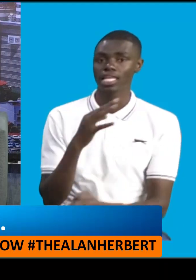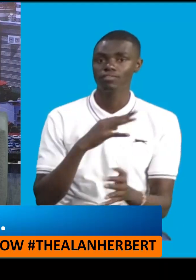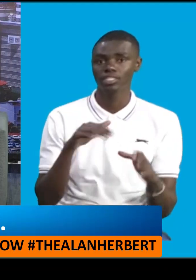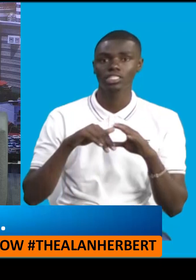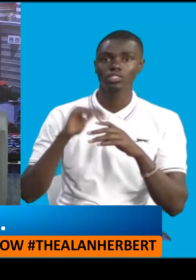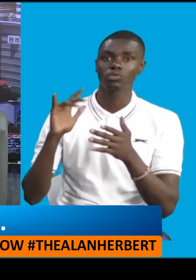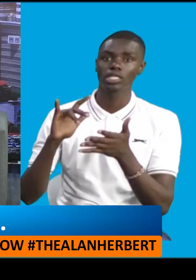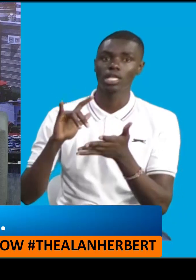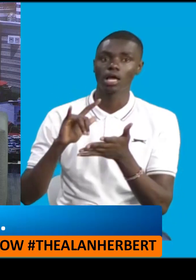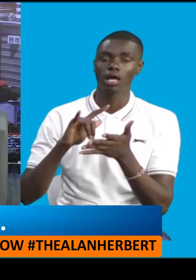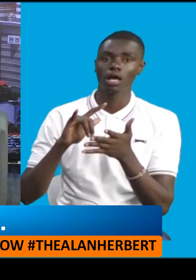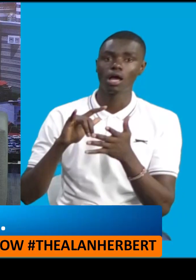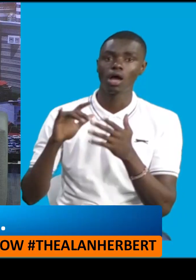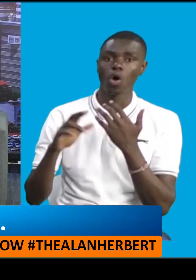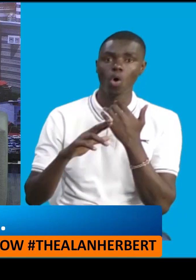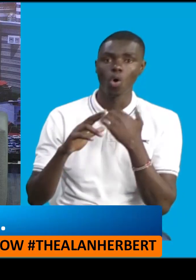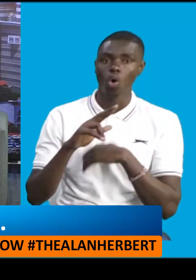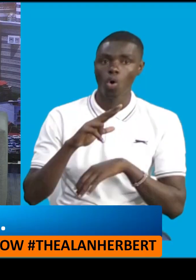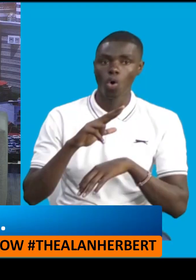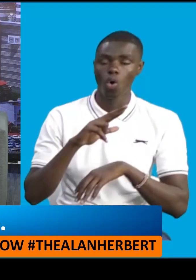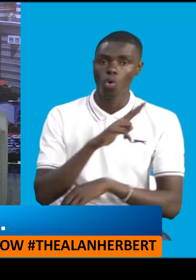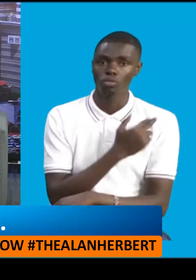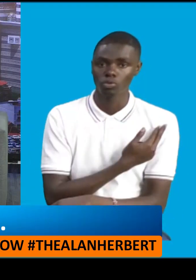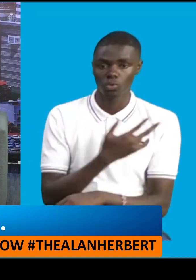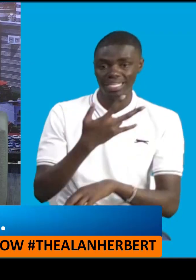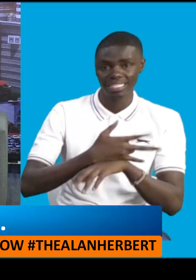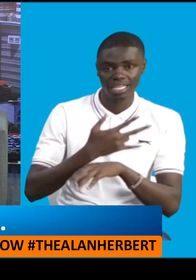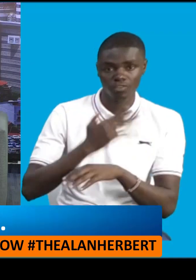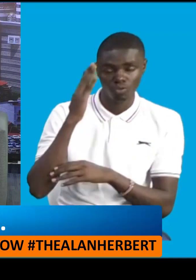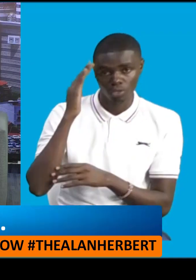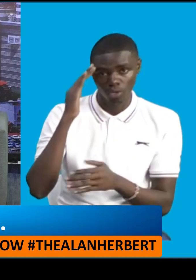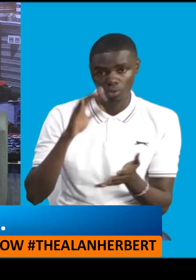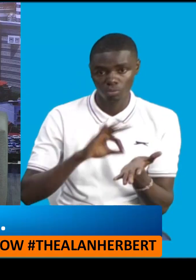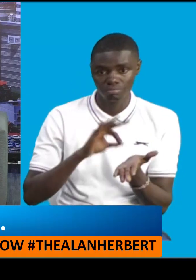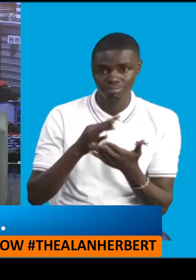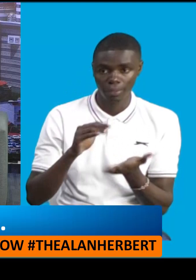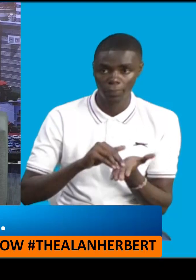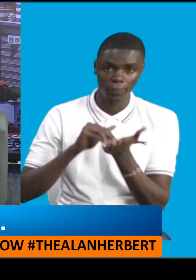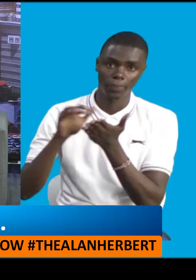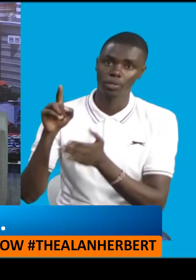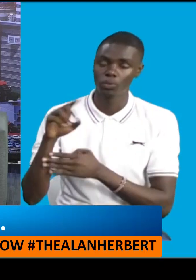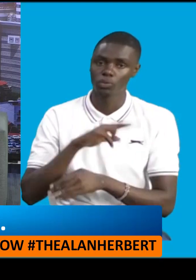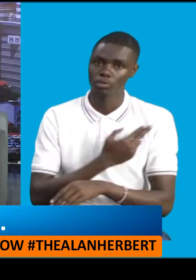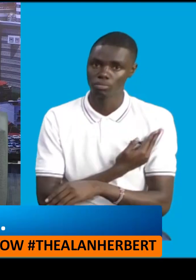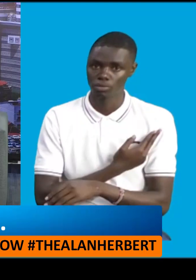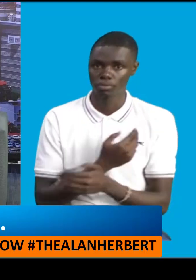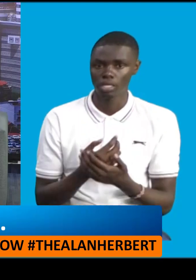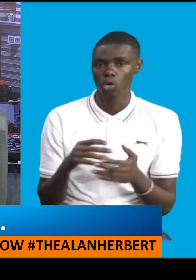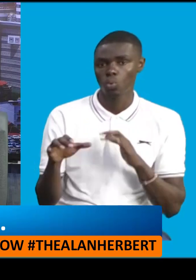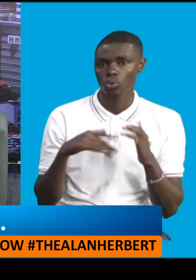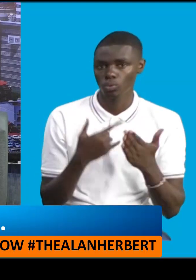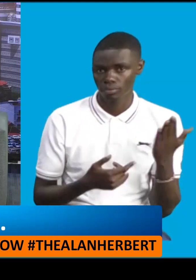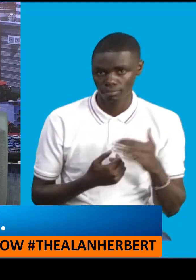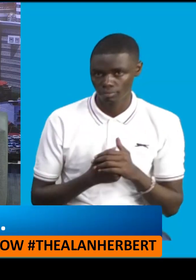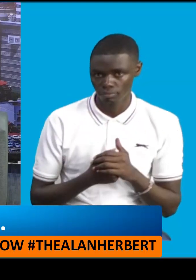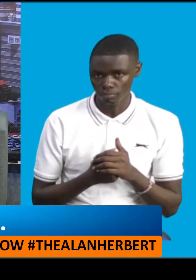an overseas hospital, still NHIF is able to know how these funds will be remitted to that particular hospital. Yeah, because what